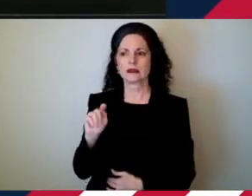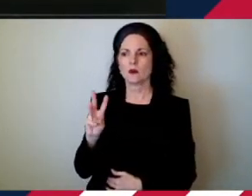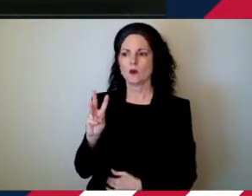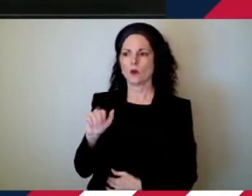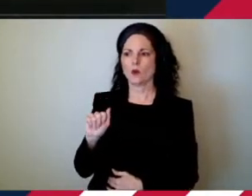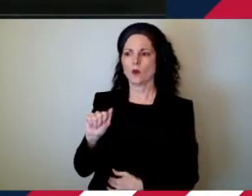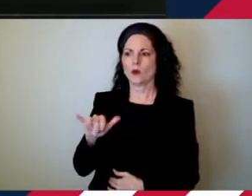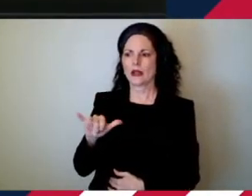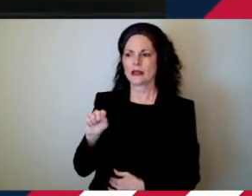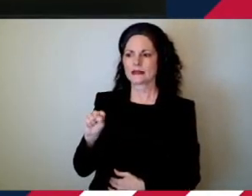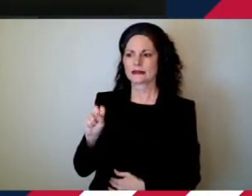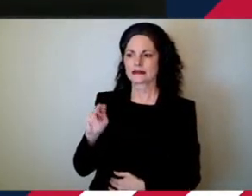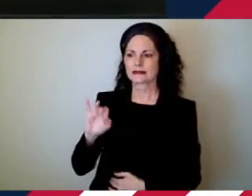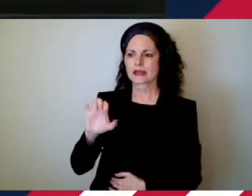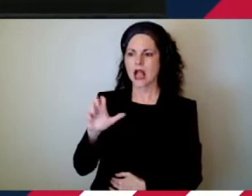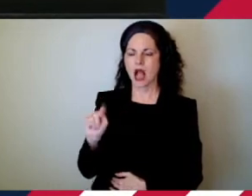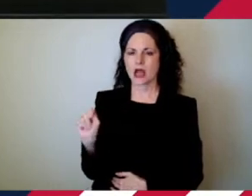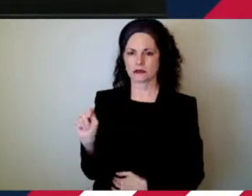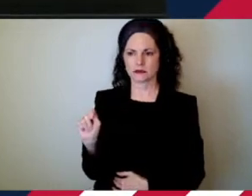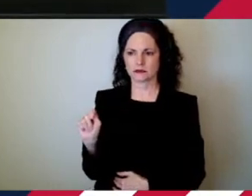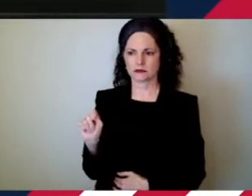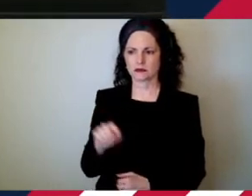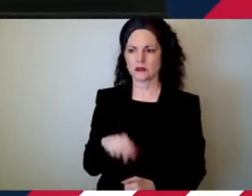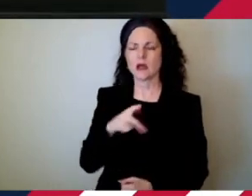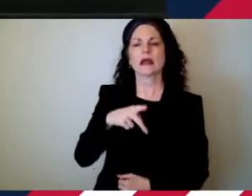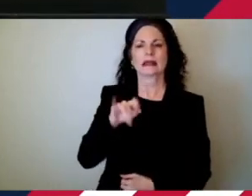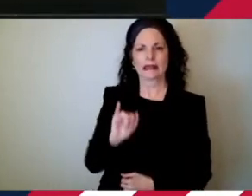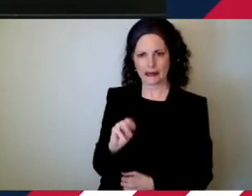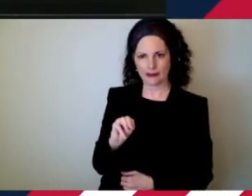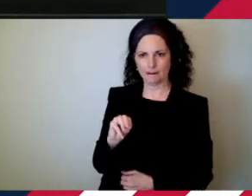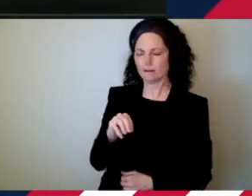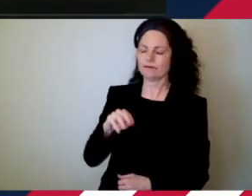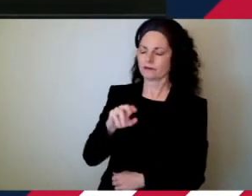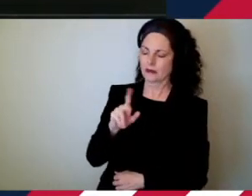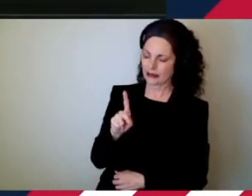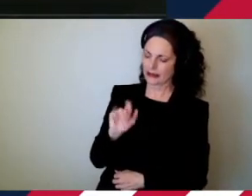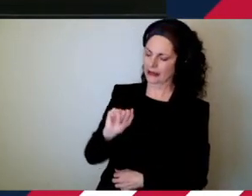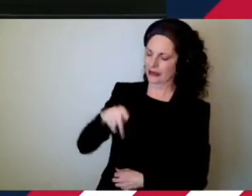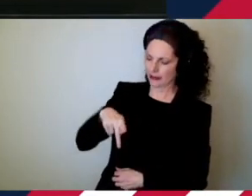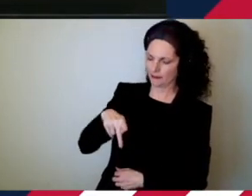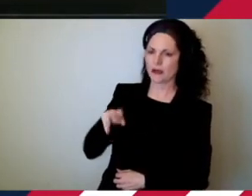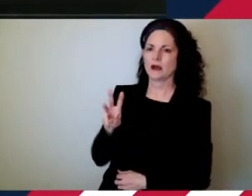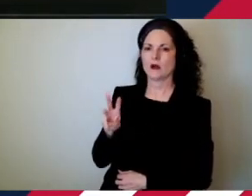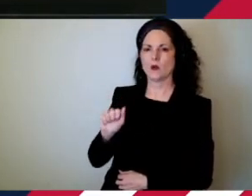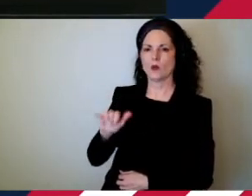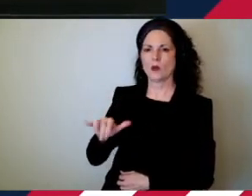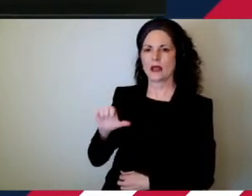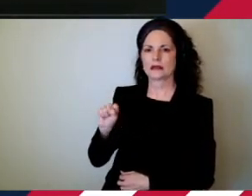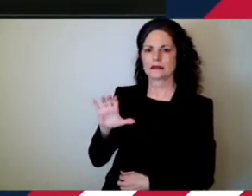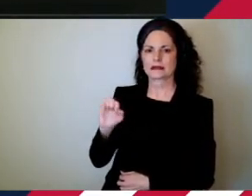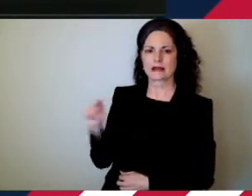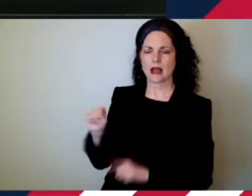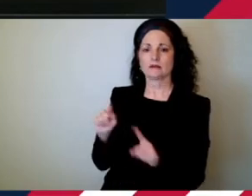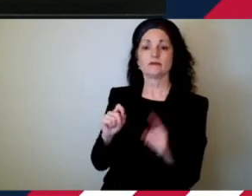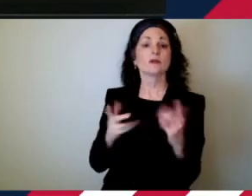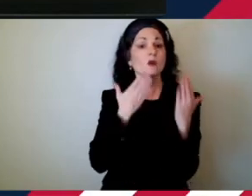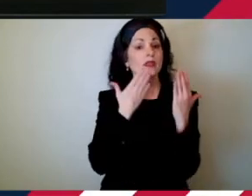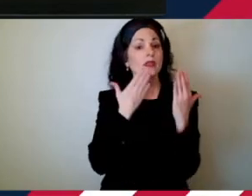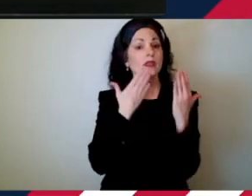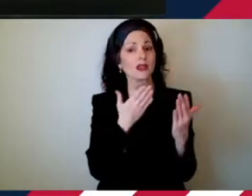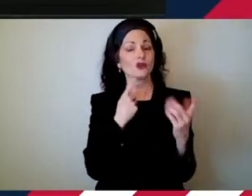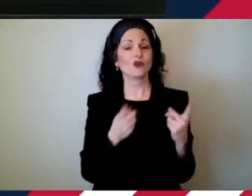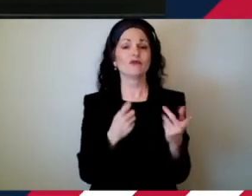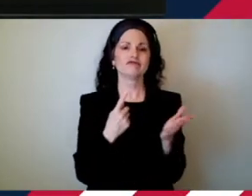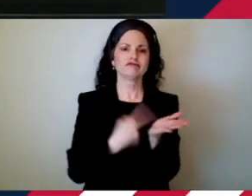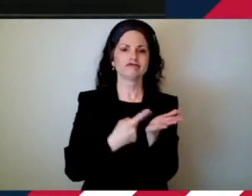Thank you, co-chairs. My name is Kip Wainscott, and I speak to you as a proud supporter of Joe Biden and as a Biden appointee to this